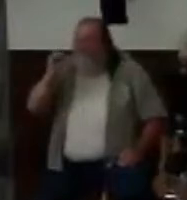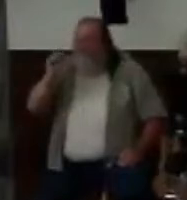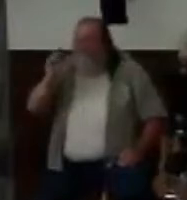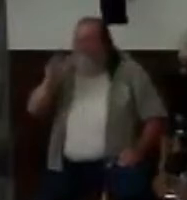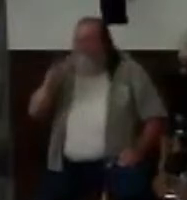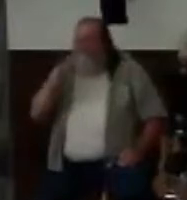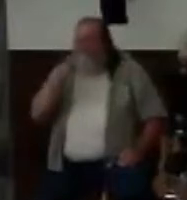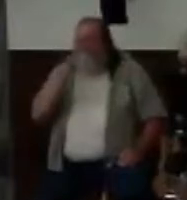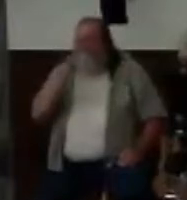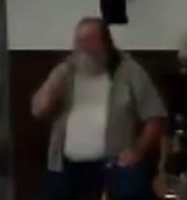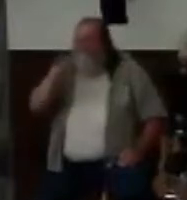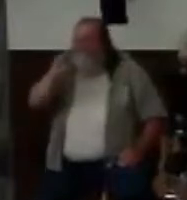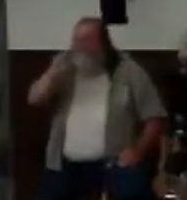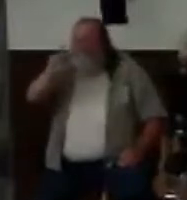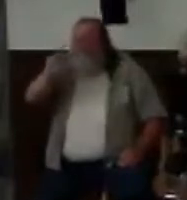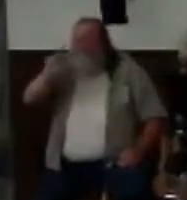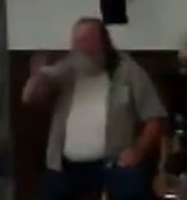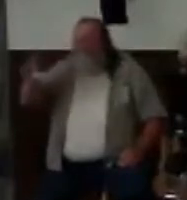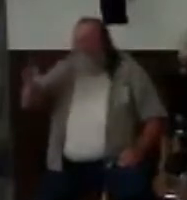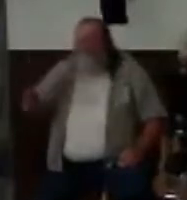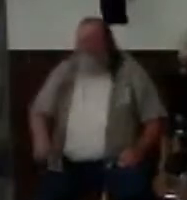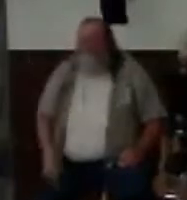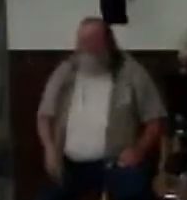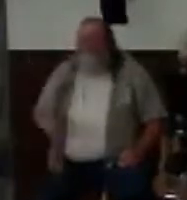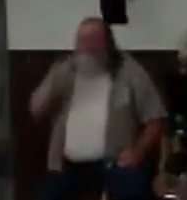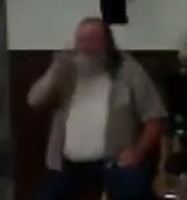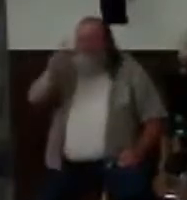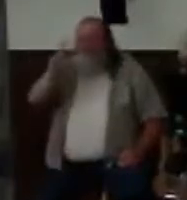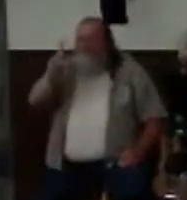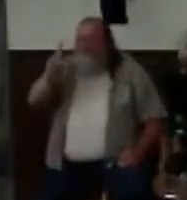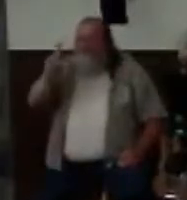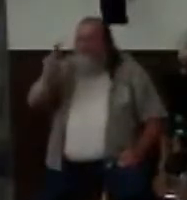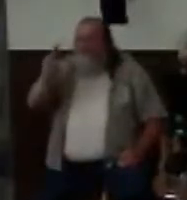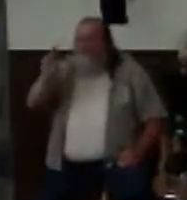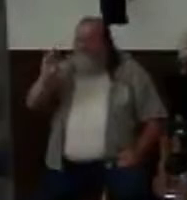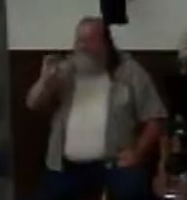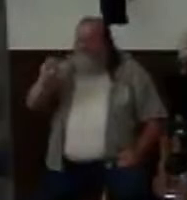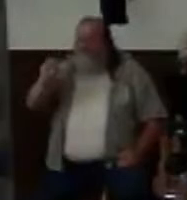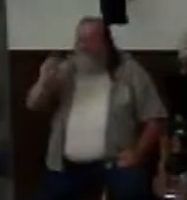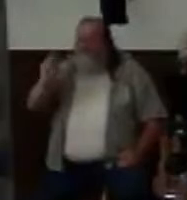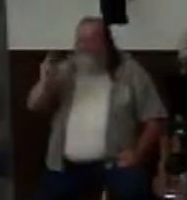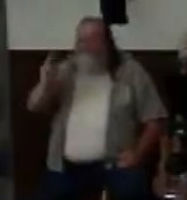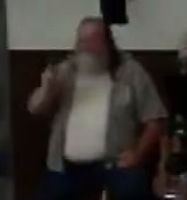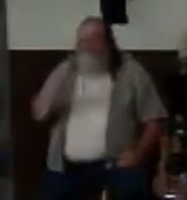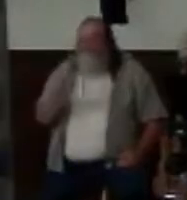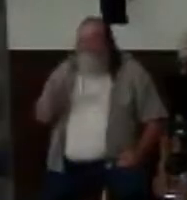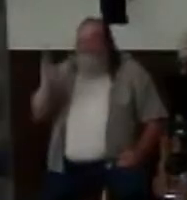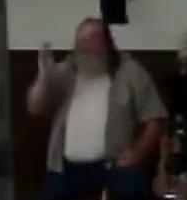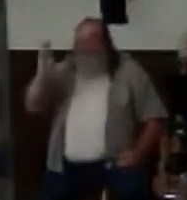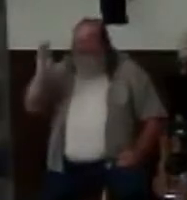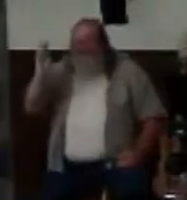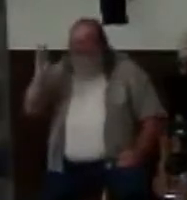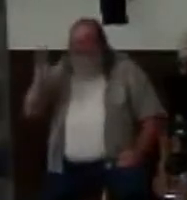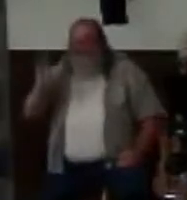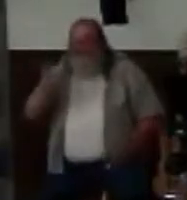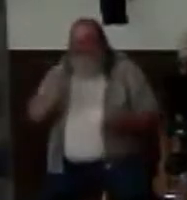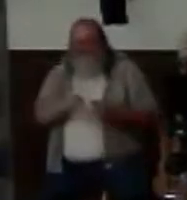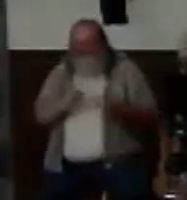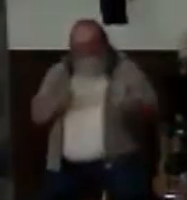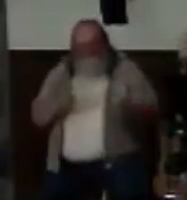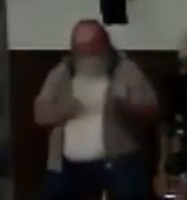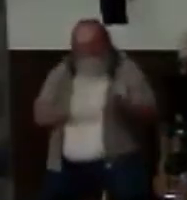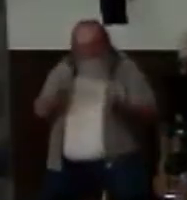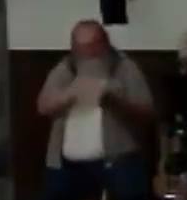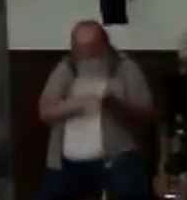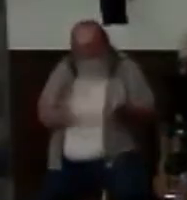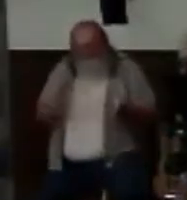Leviticus 23 and Deuteronomy 16. From generation to generation, this was